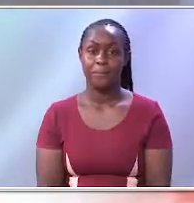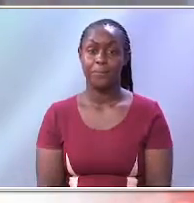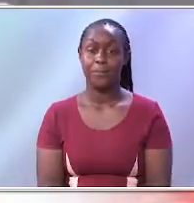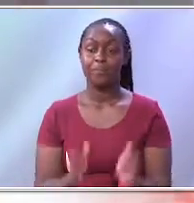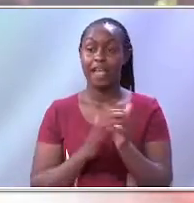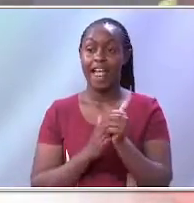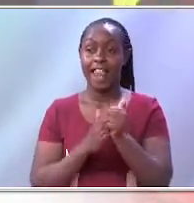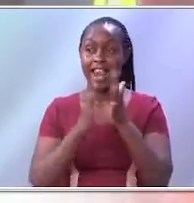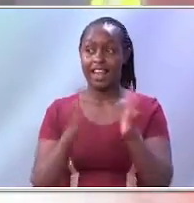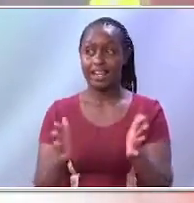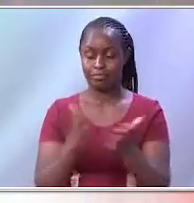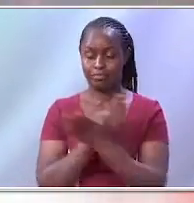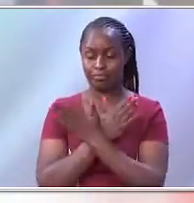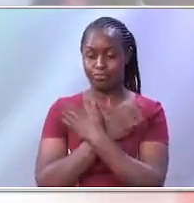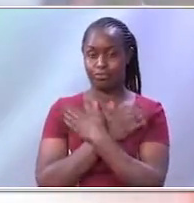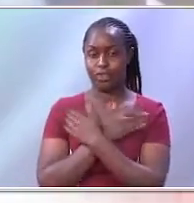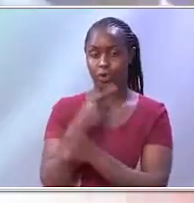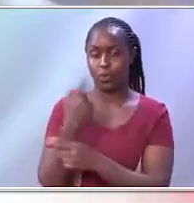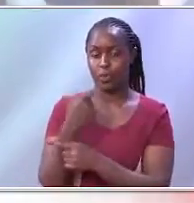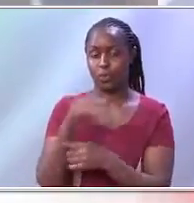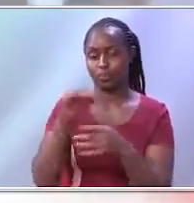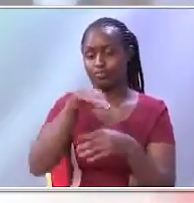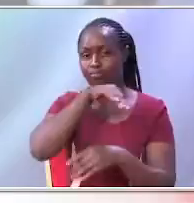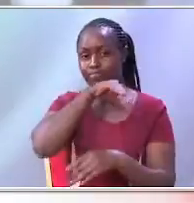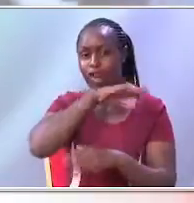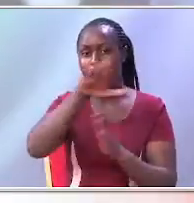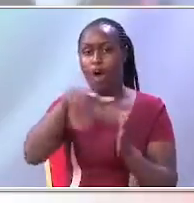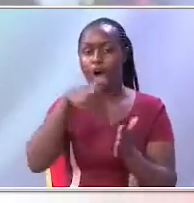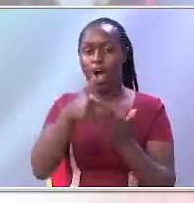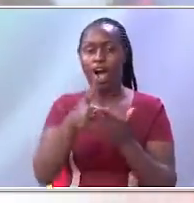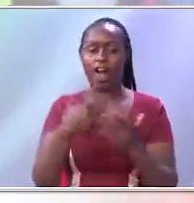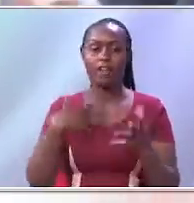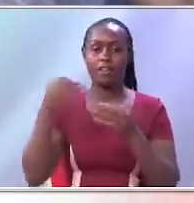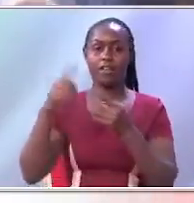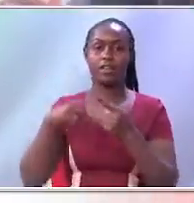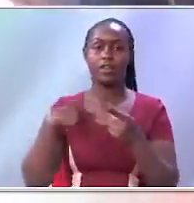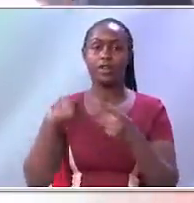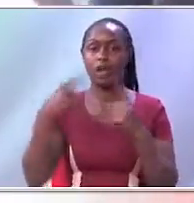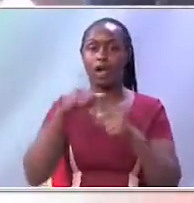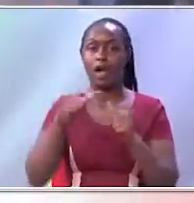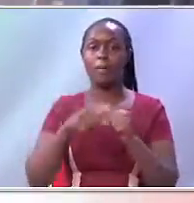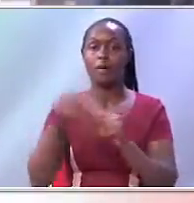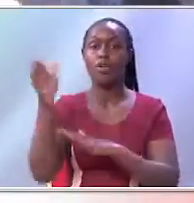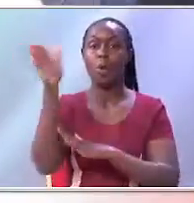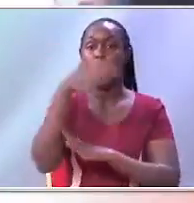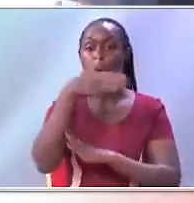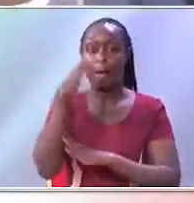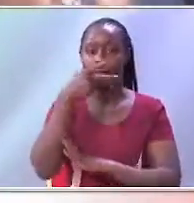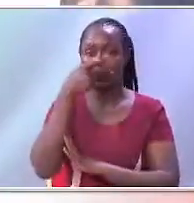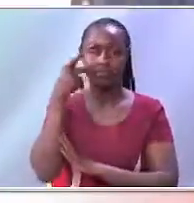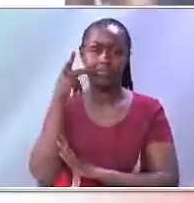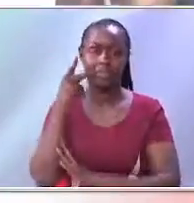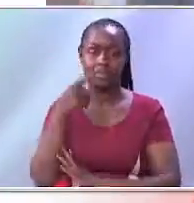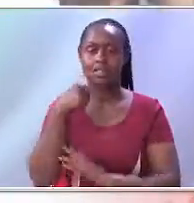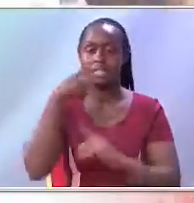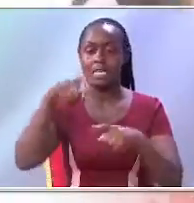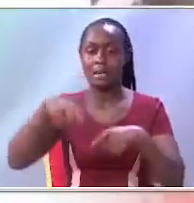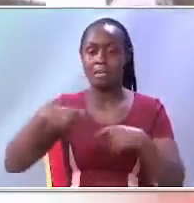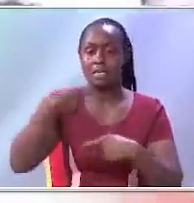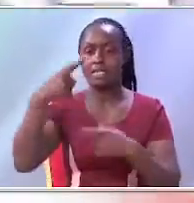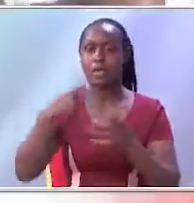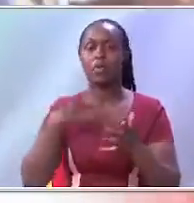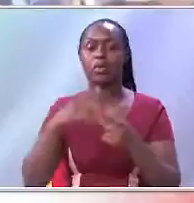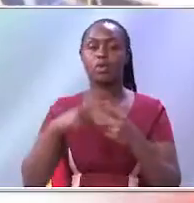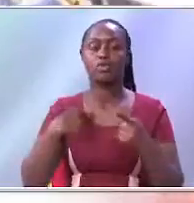Leaders allied to the Azimio la Umoja coalition today steered clear of Wiper leader Kalonzo Musyoka's demands, choosing to focus on